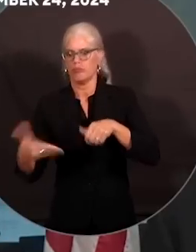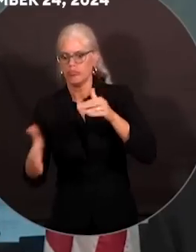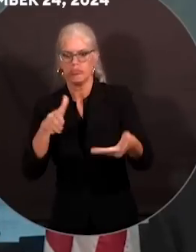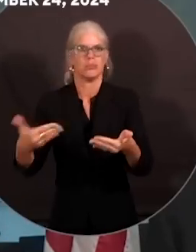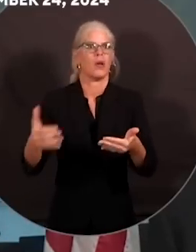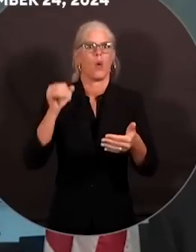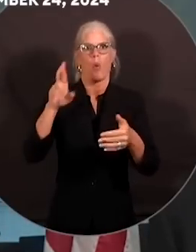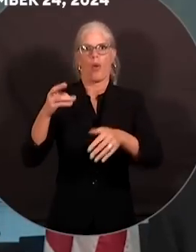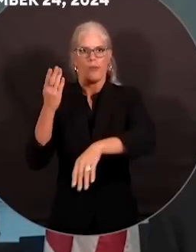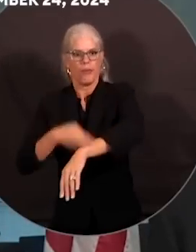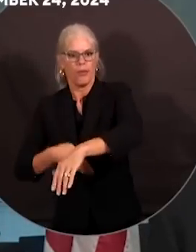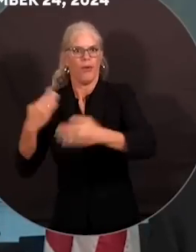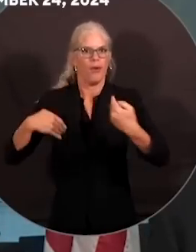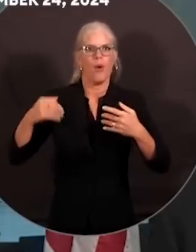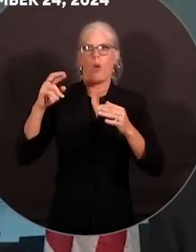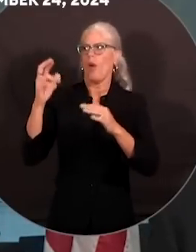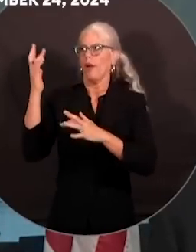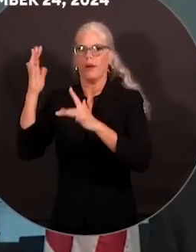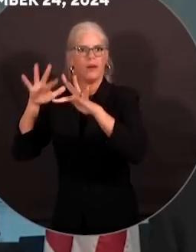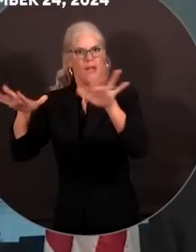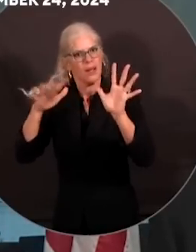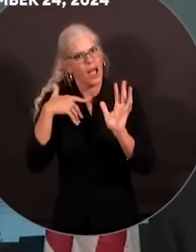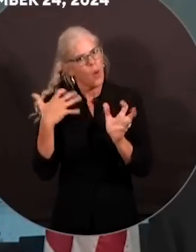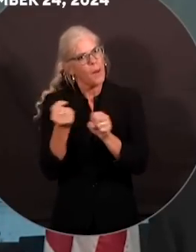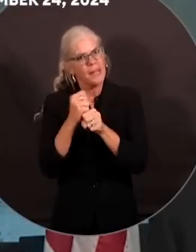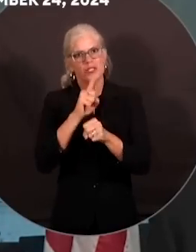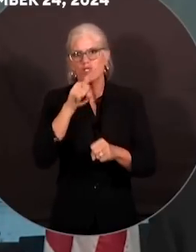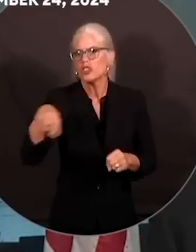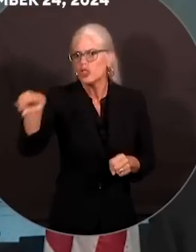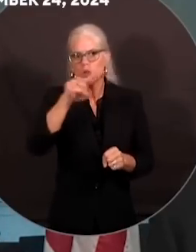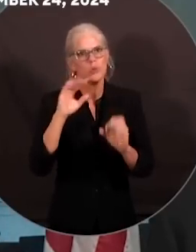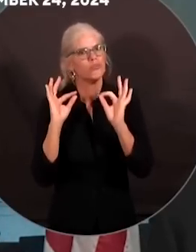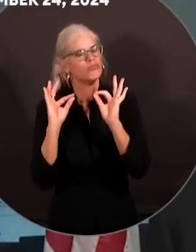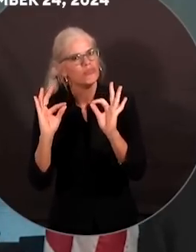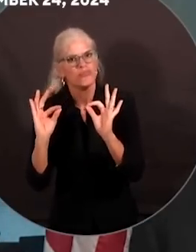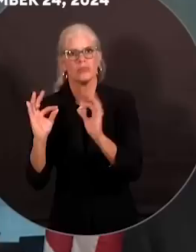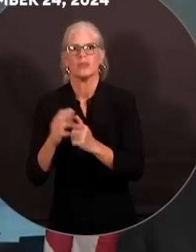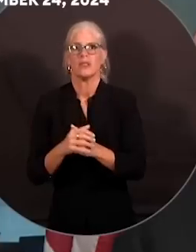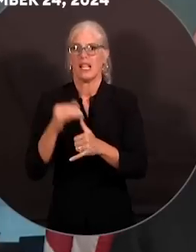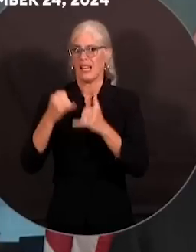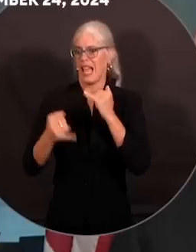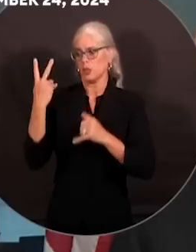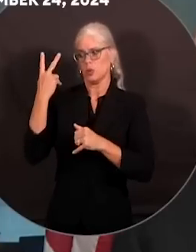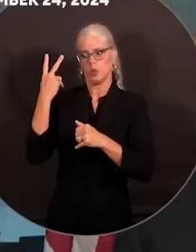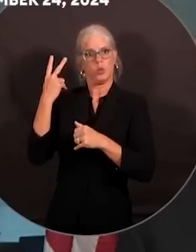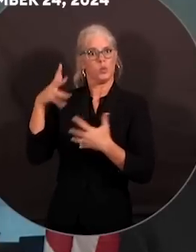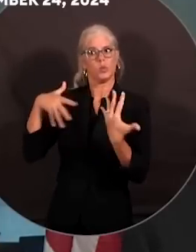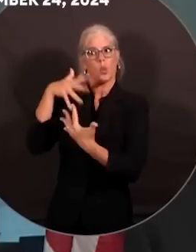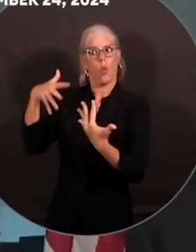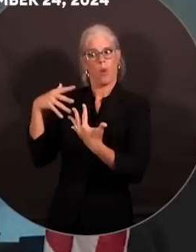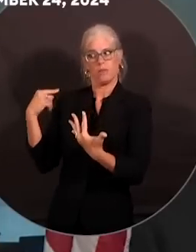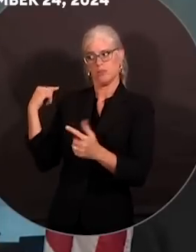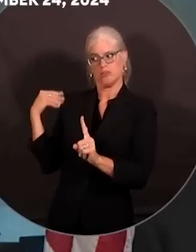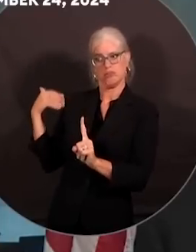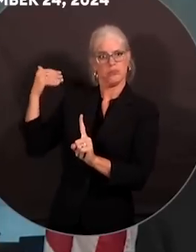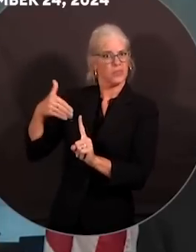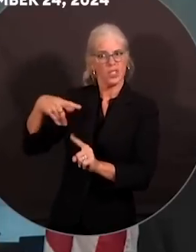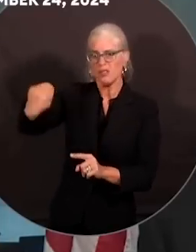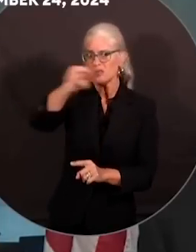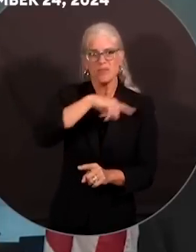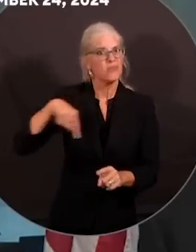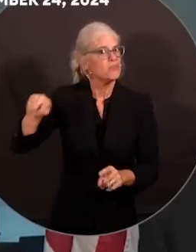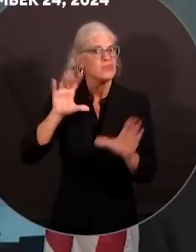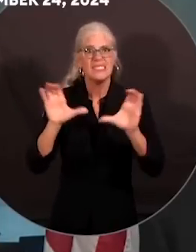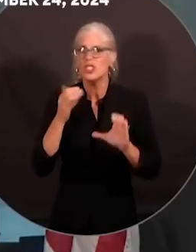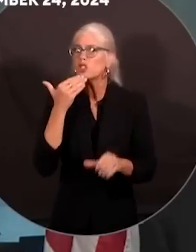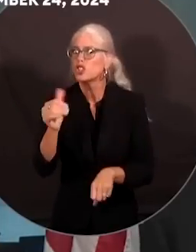adequate preparations, I don't think it needs to come to that. I mean, I think the last two storms have done a pretty good job in terms of we have all this